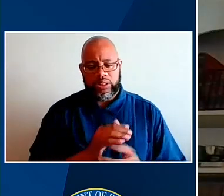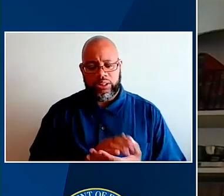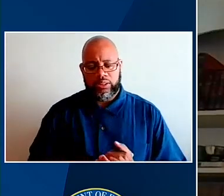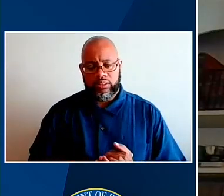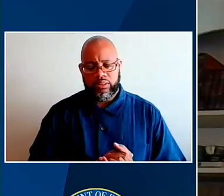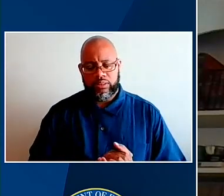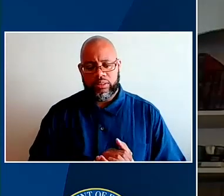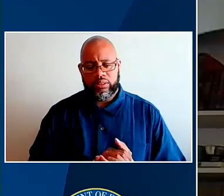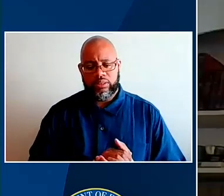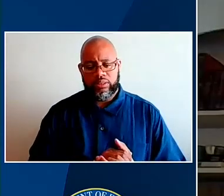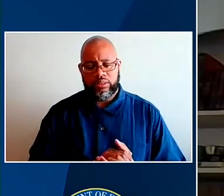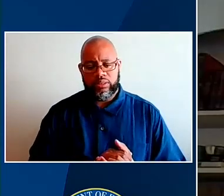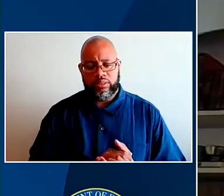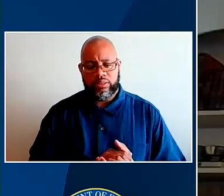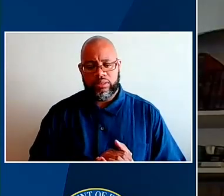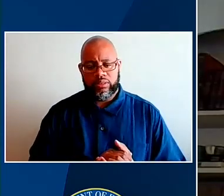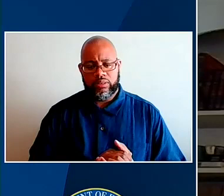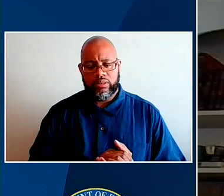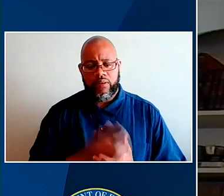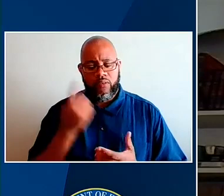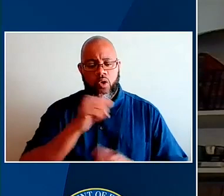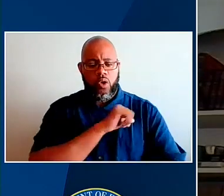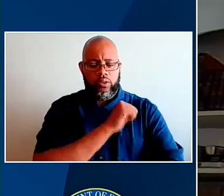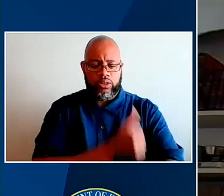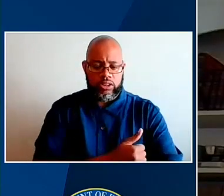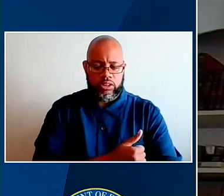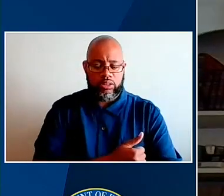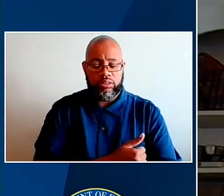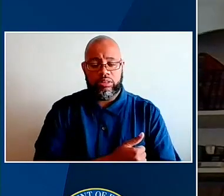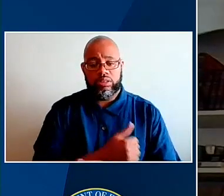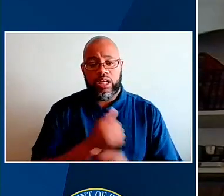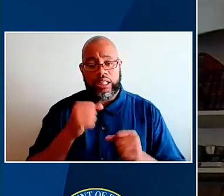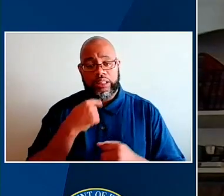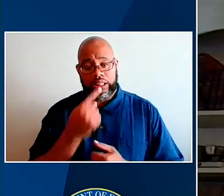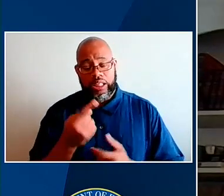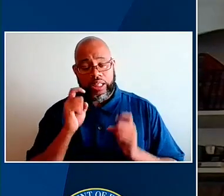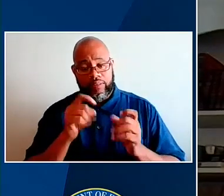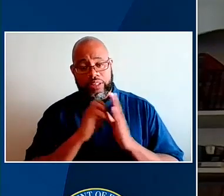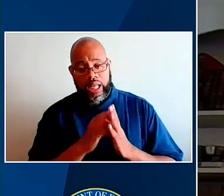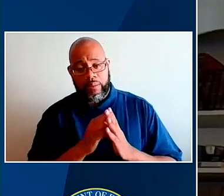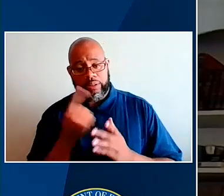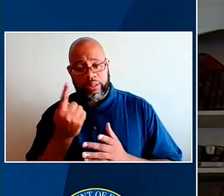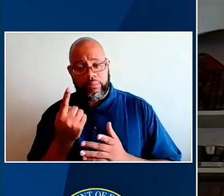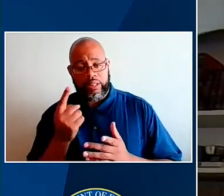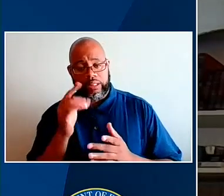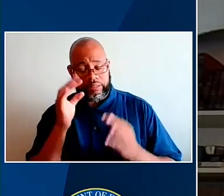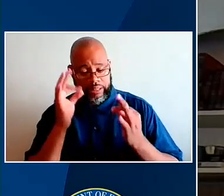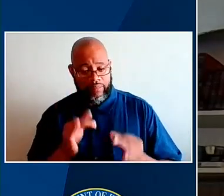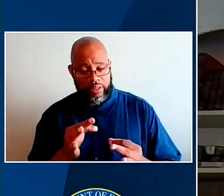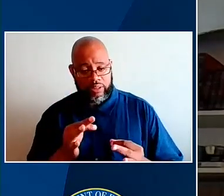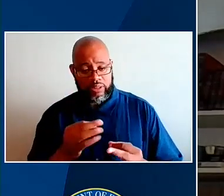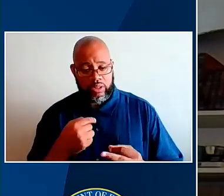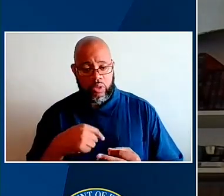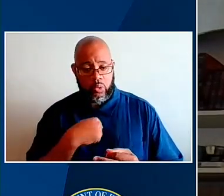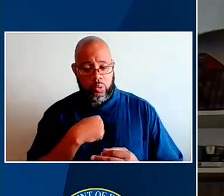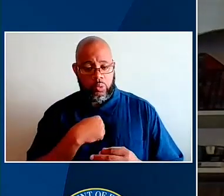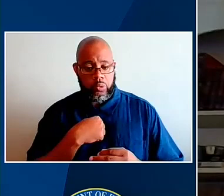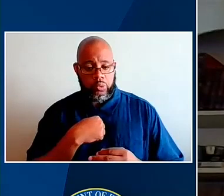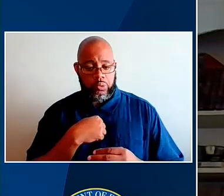when we've looked at this for authorizations, certainly, I can tell you, I can give you an example of something that would be absolutely prohibited, which